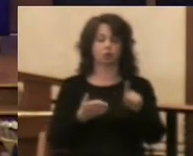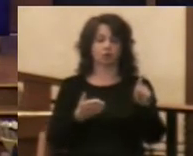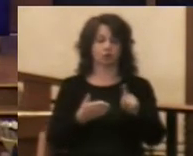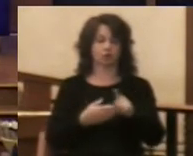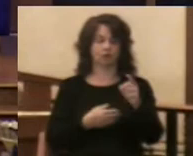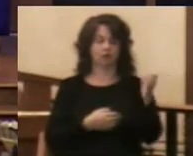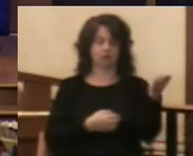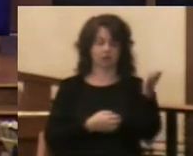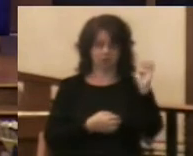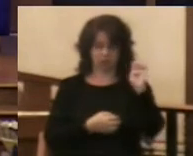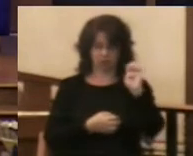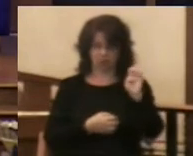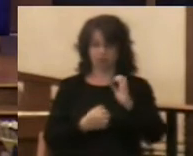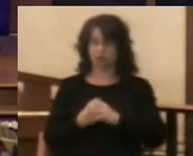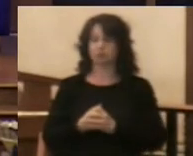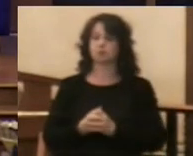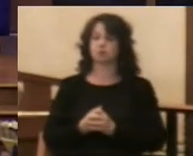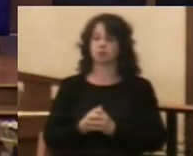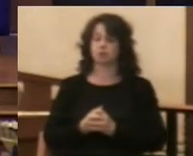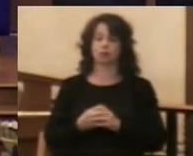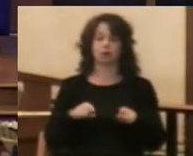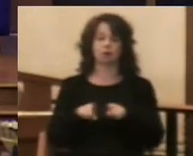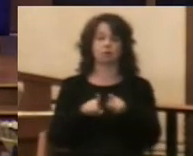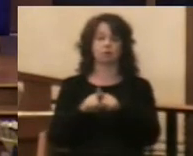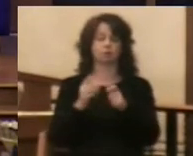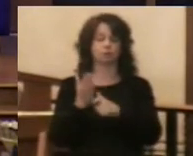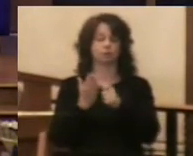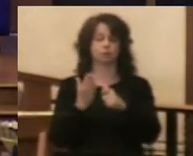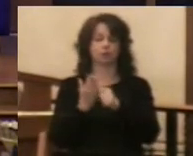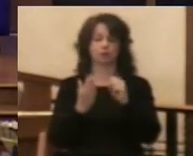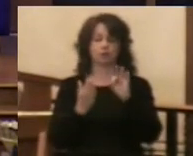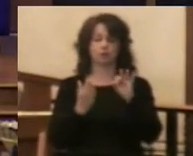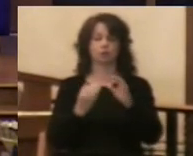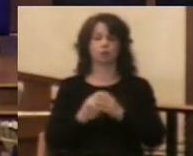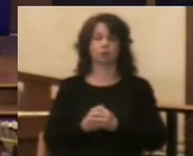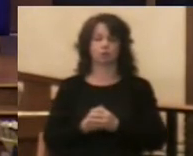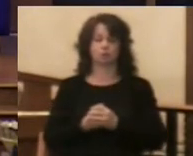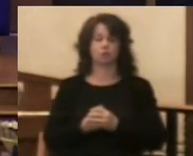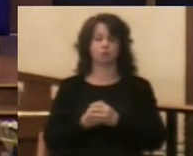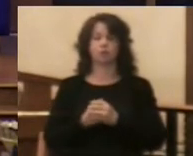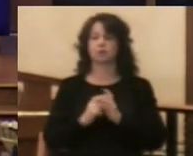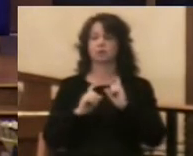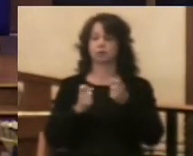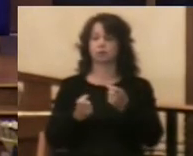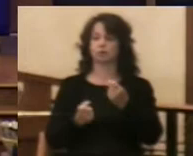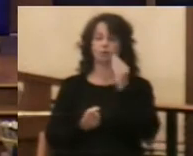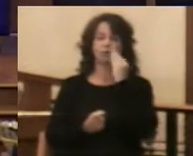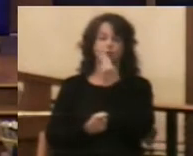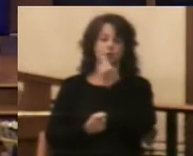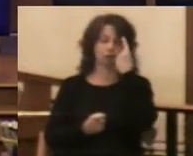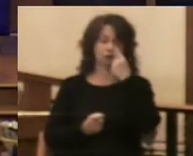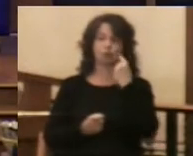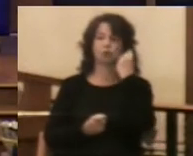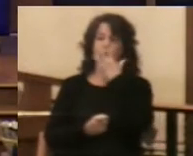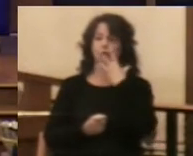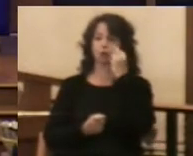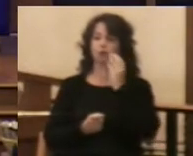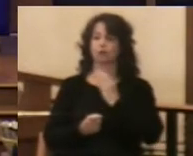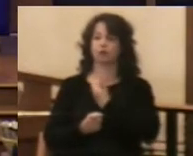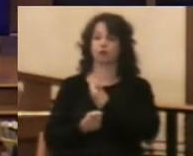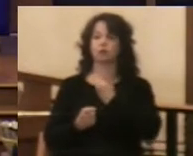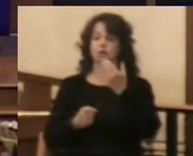insert for you to perhaps provide some flowers to accentuate the beauty of our sanctuary on Easter